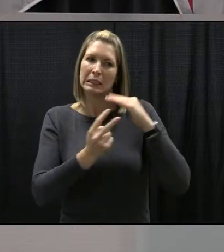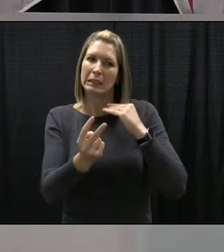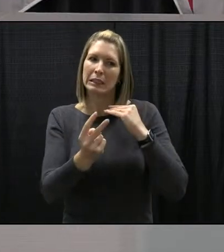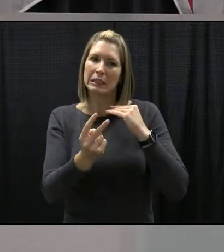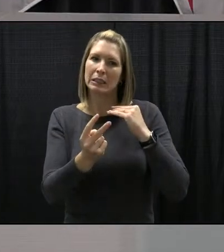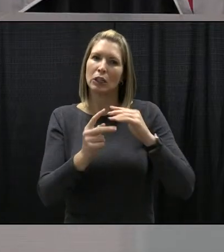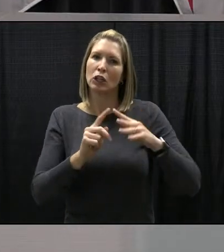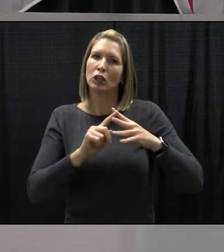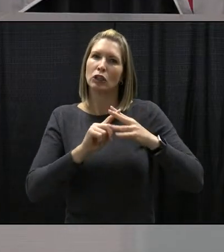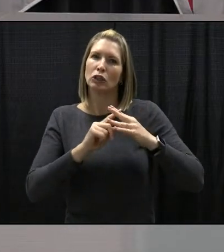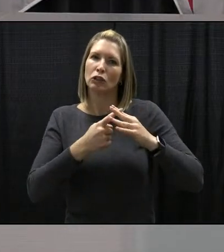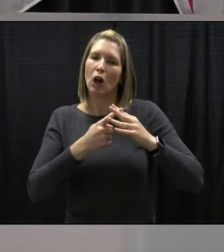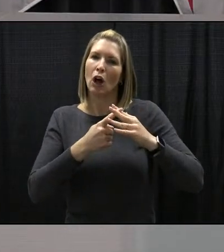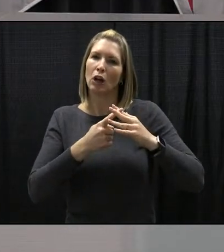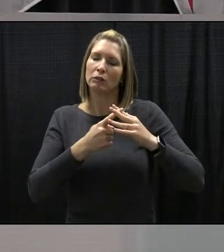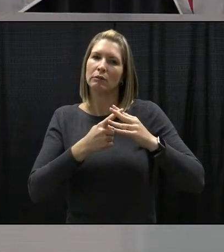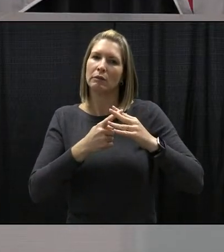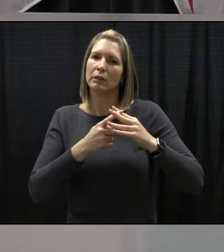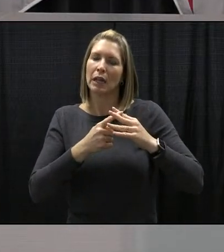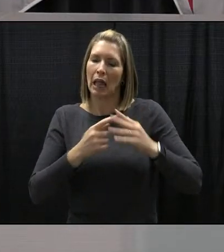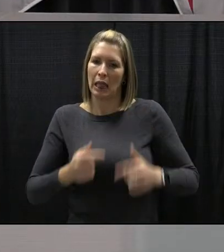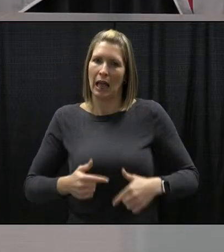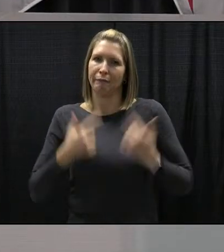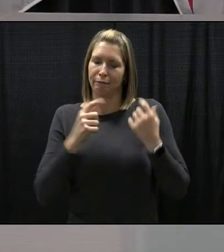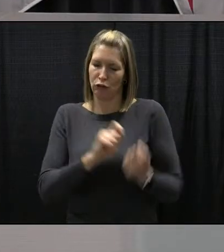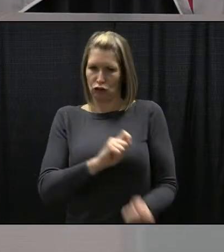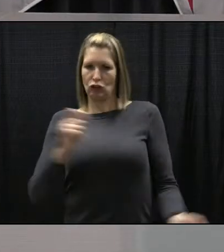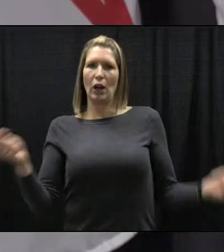some significant change in how we live life?